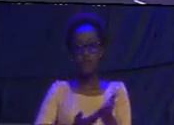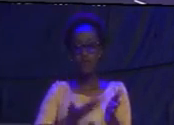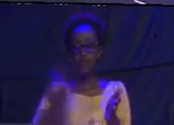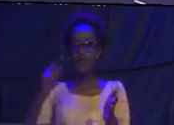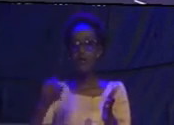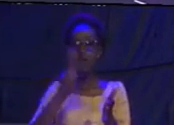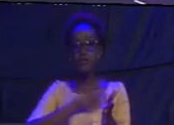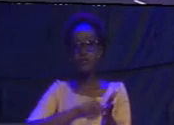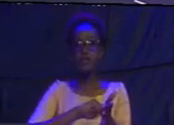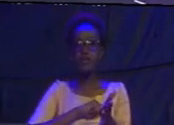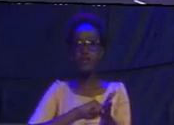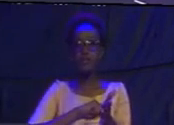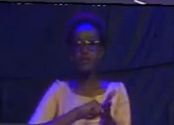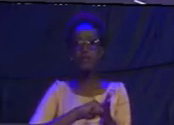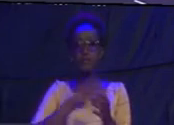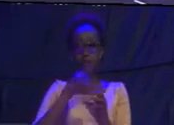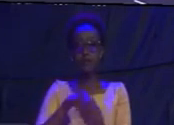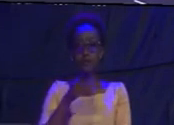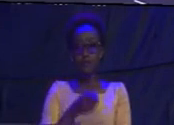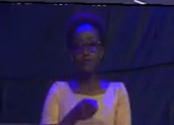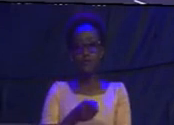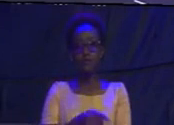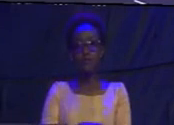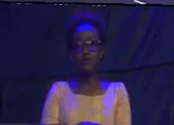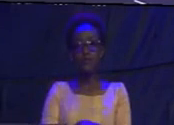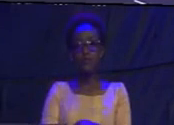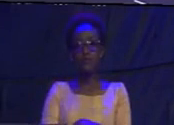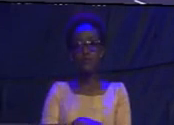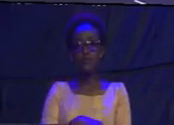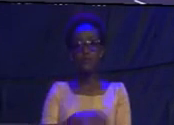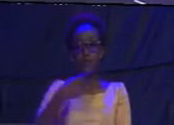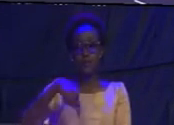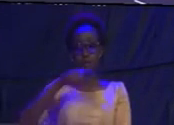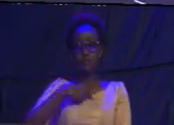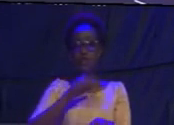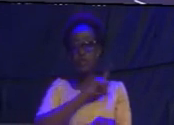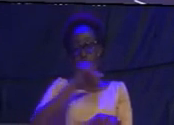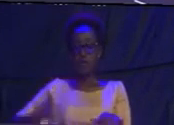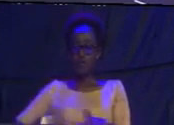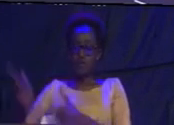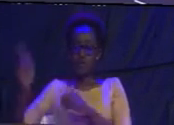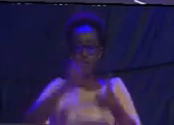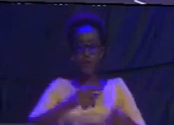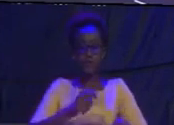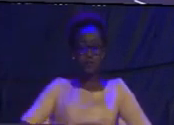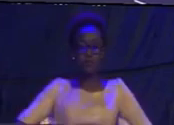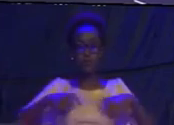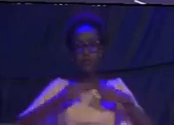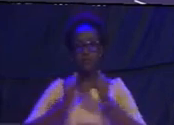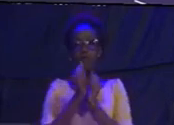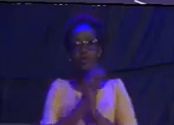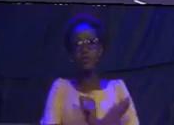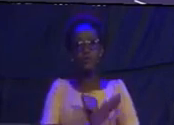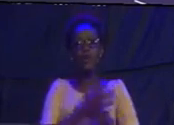battle. But if you take out, they are casting in your, from your midst, then I'll be with